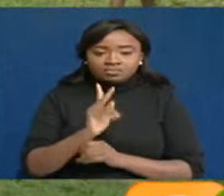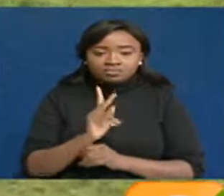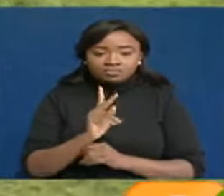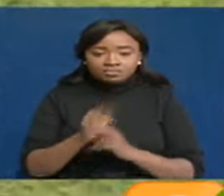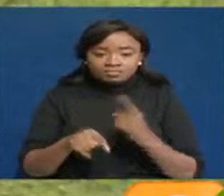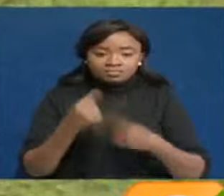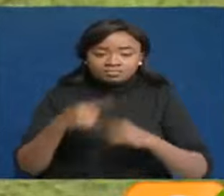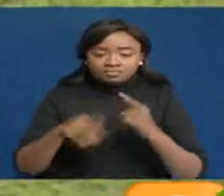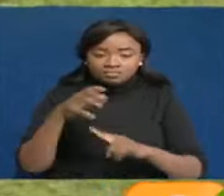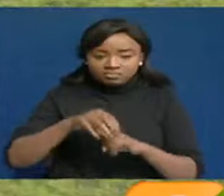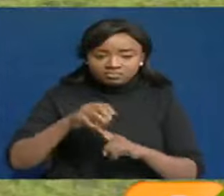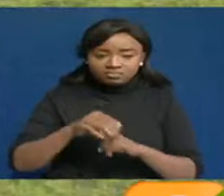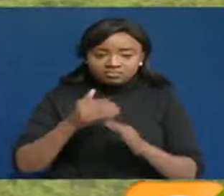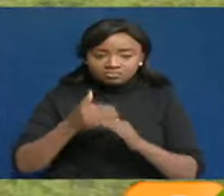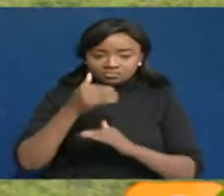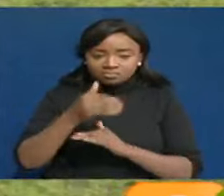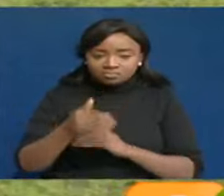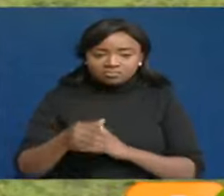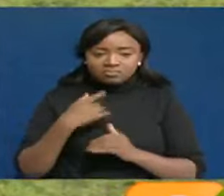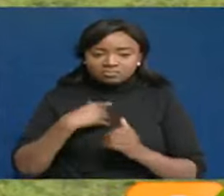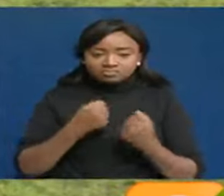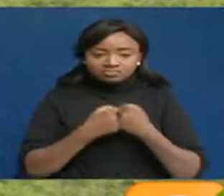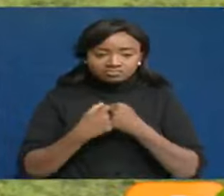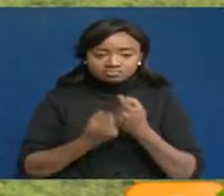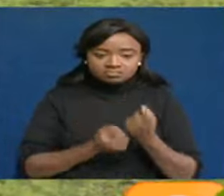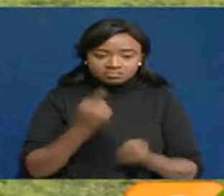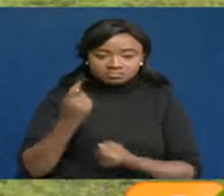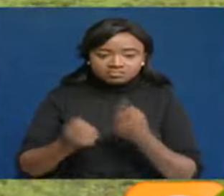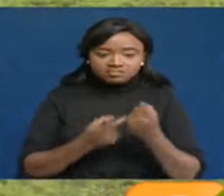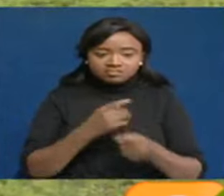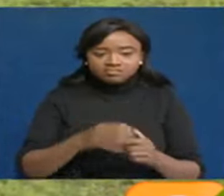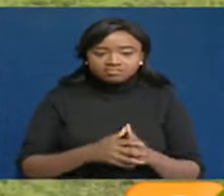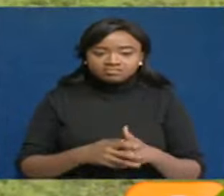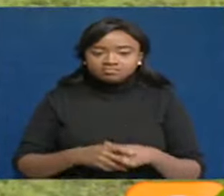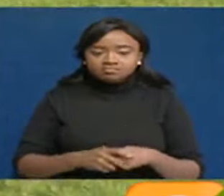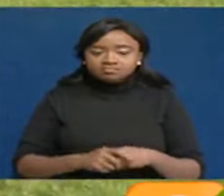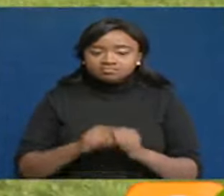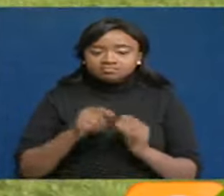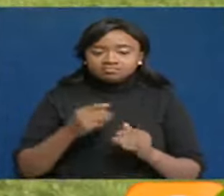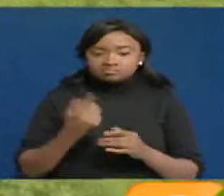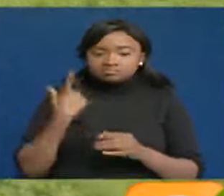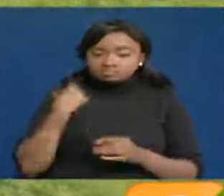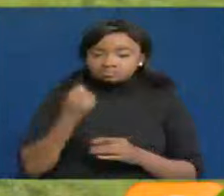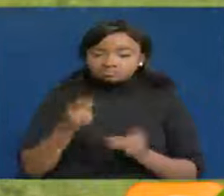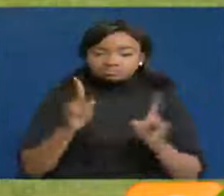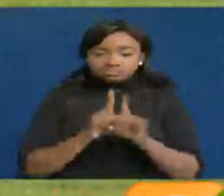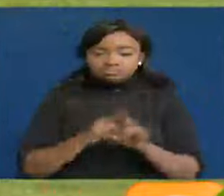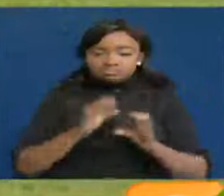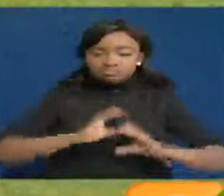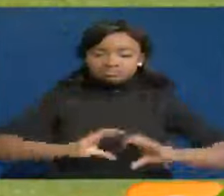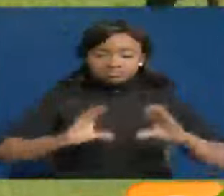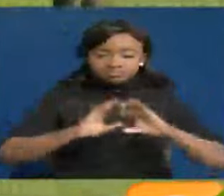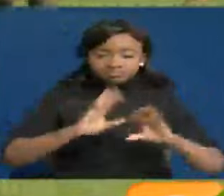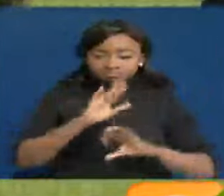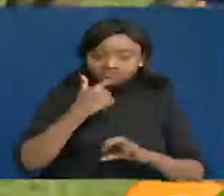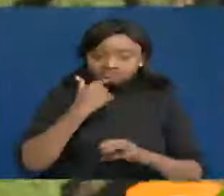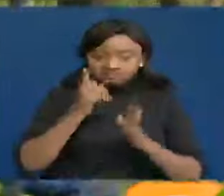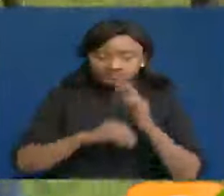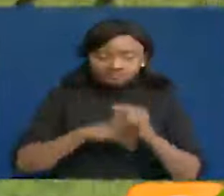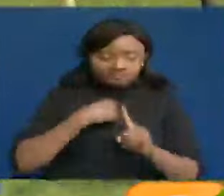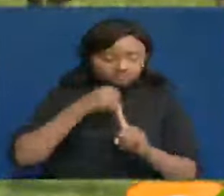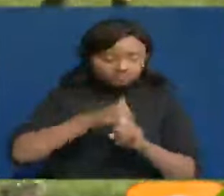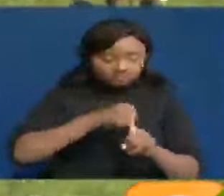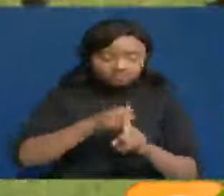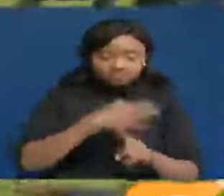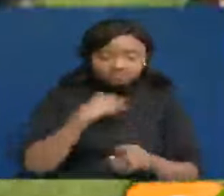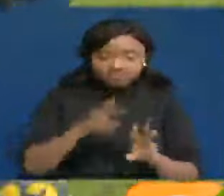Championship after suffering relegation to the Nationwide League a season ago, and coach Matekwa says they are determined to give their